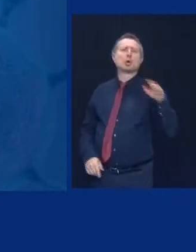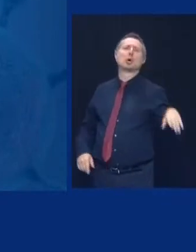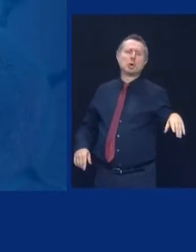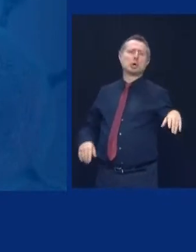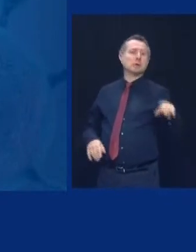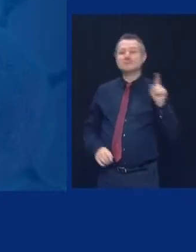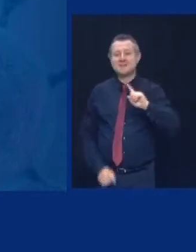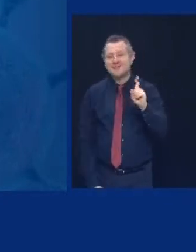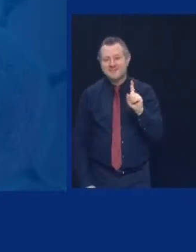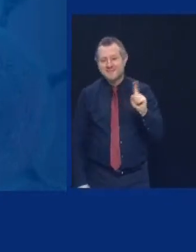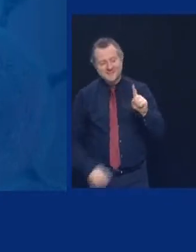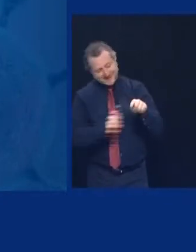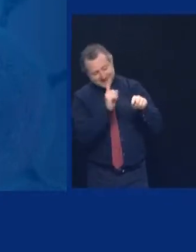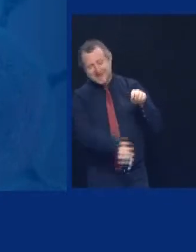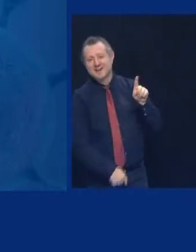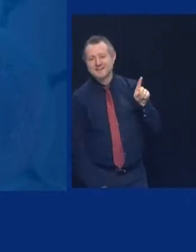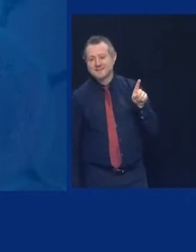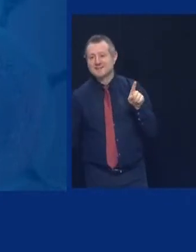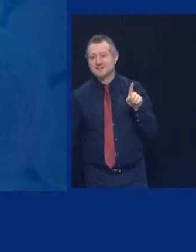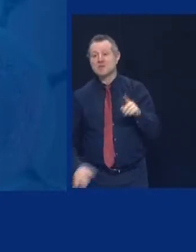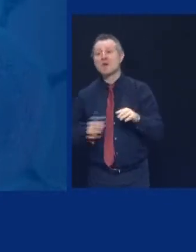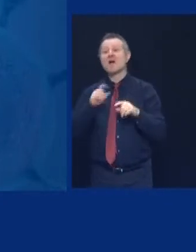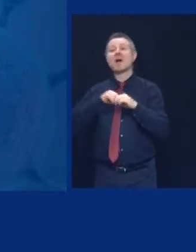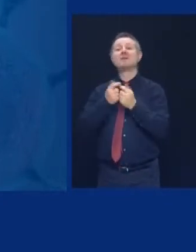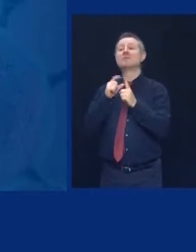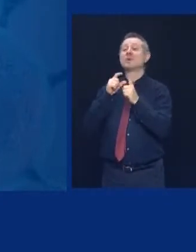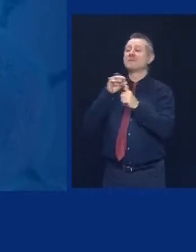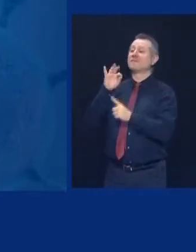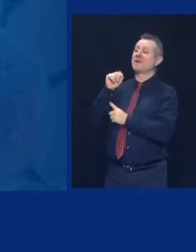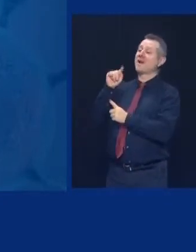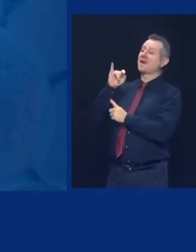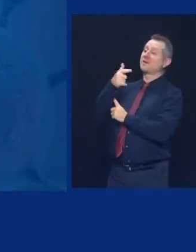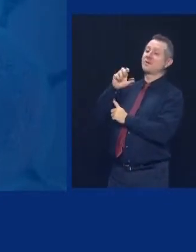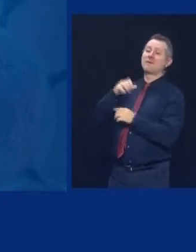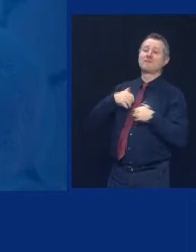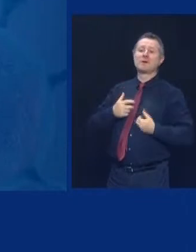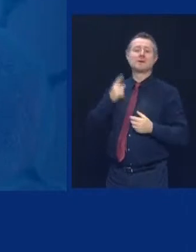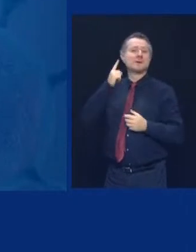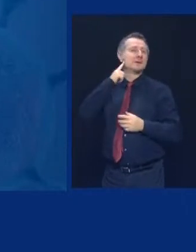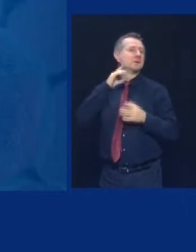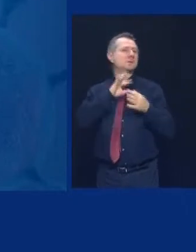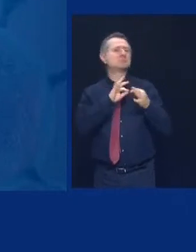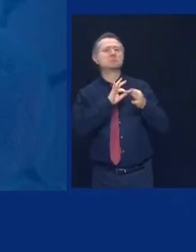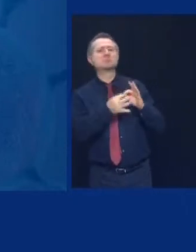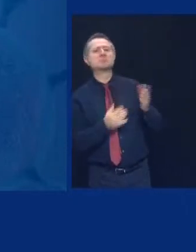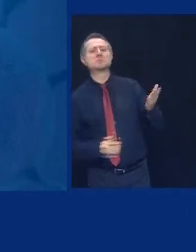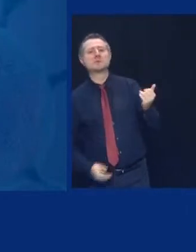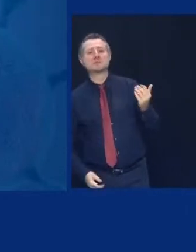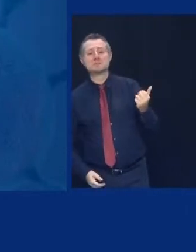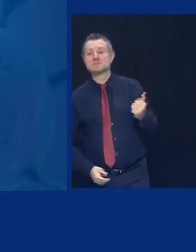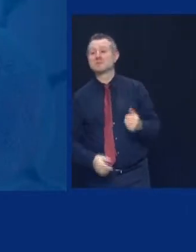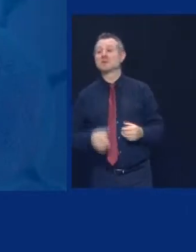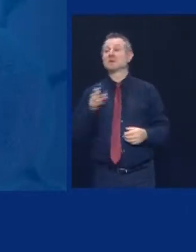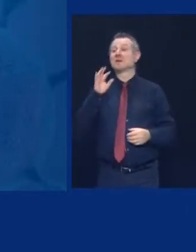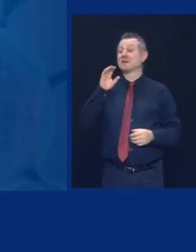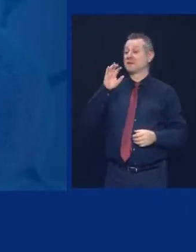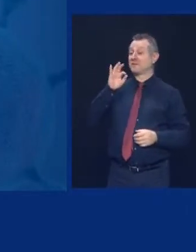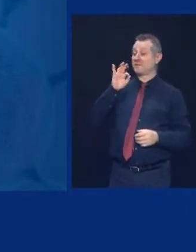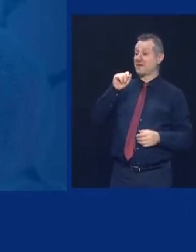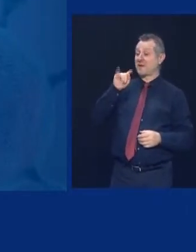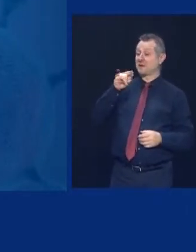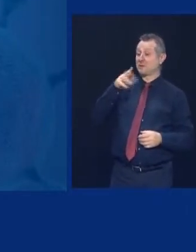That's how I heard fatigue. But there are different facets to fatigue that are